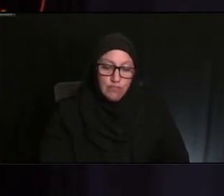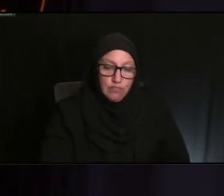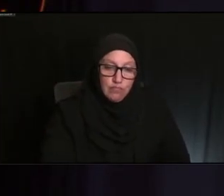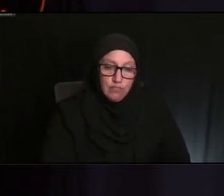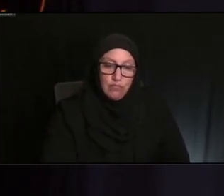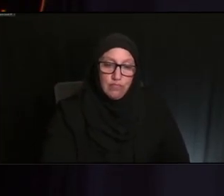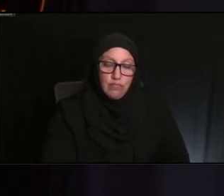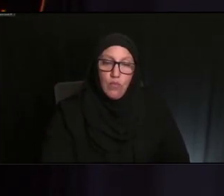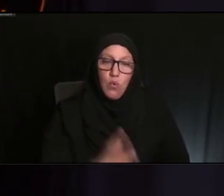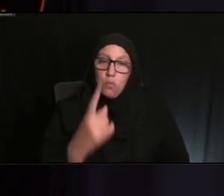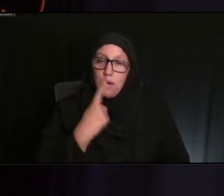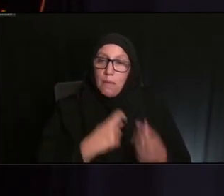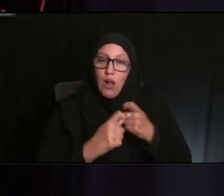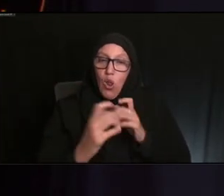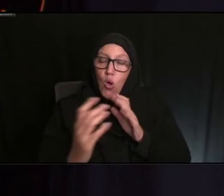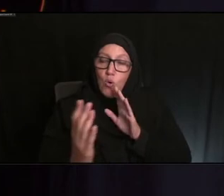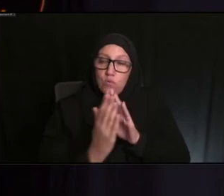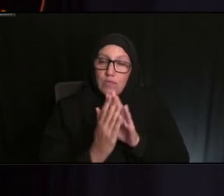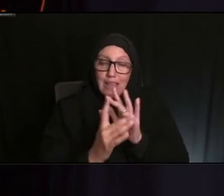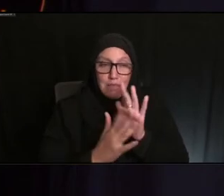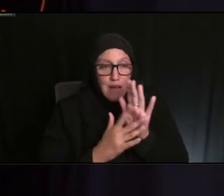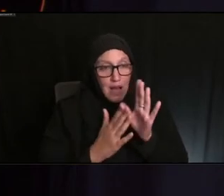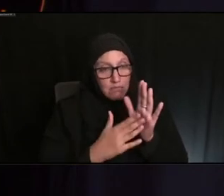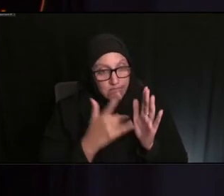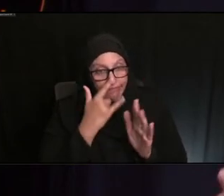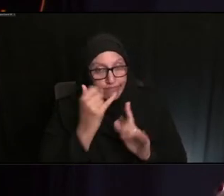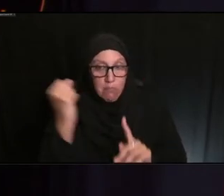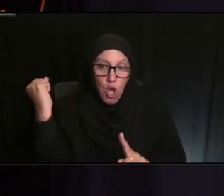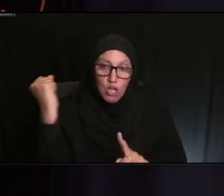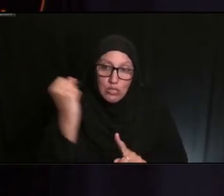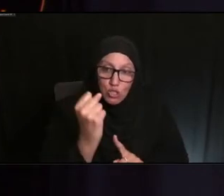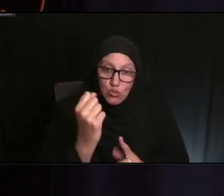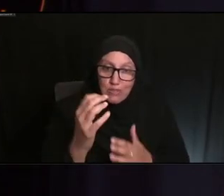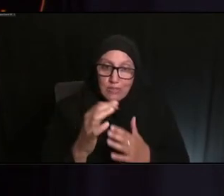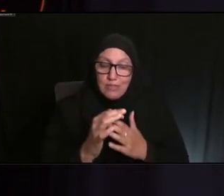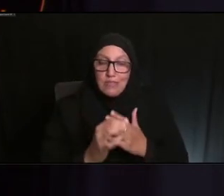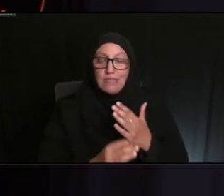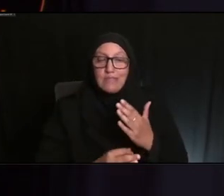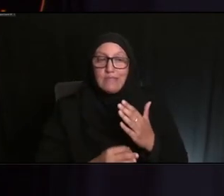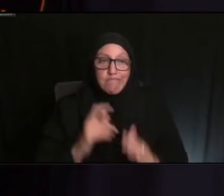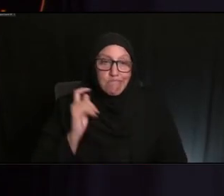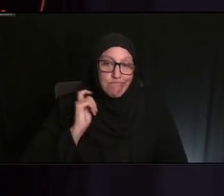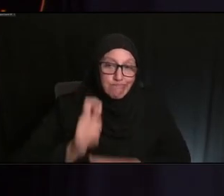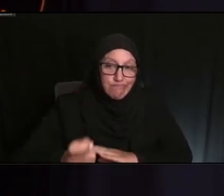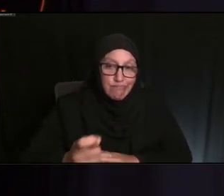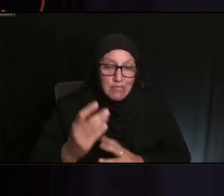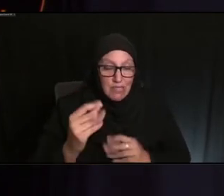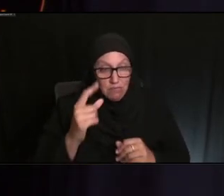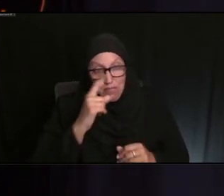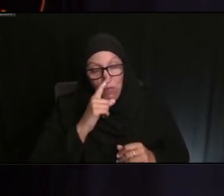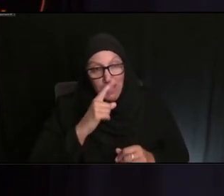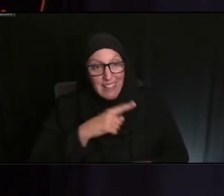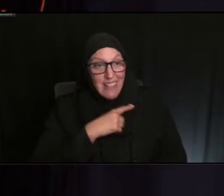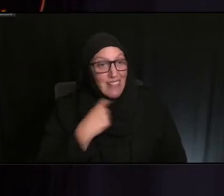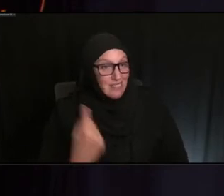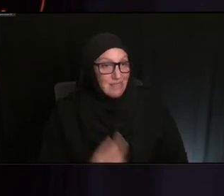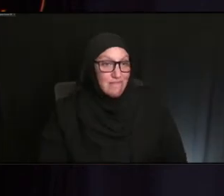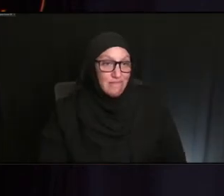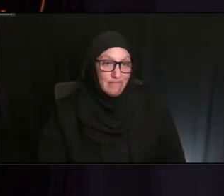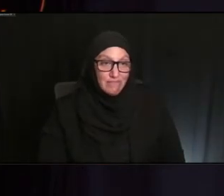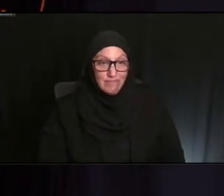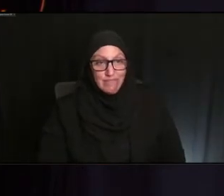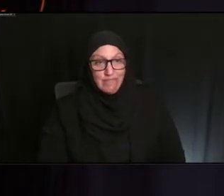close to the Imam was persecuted, prosecuted, and in some cases, killed.